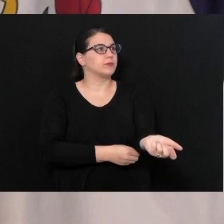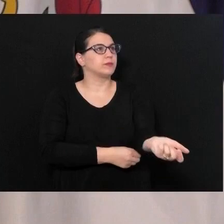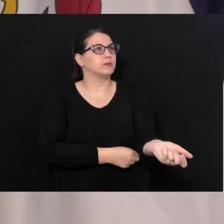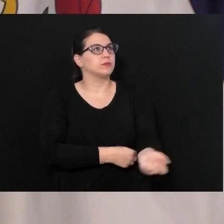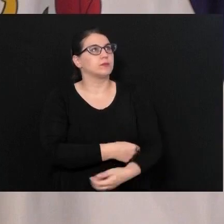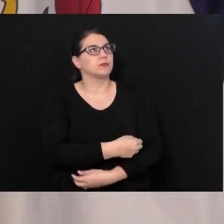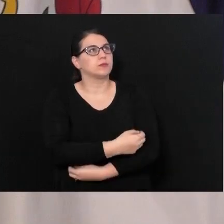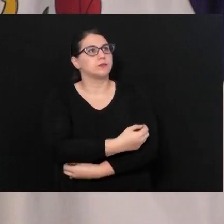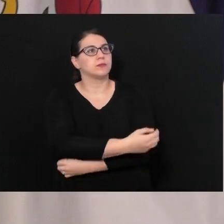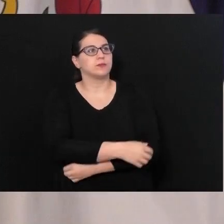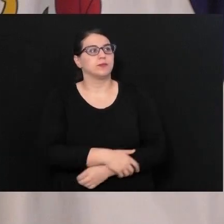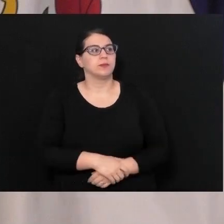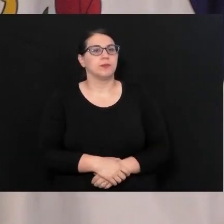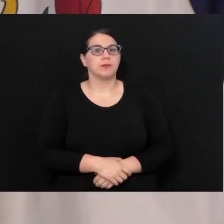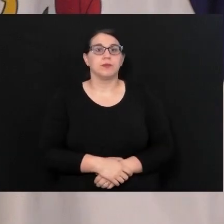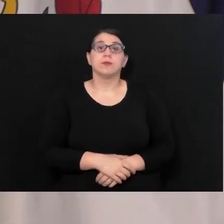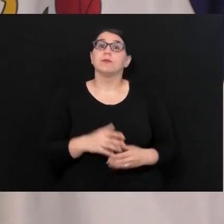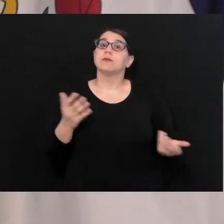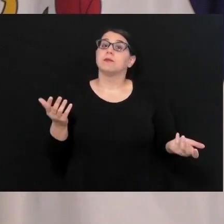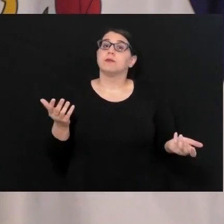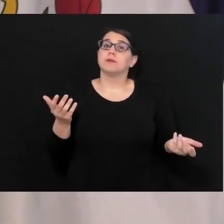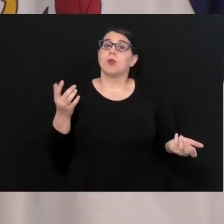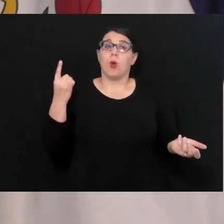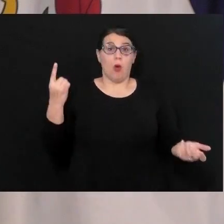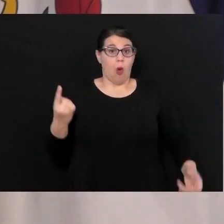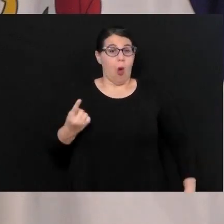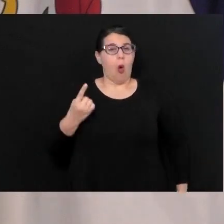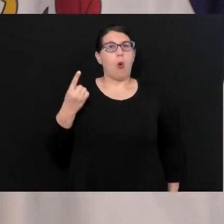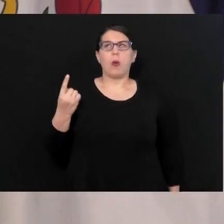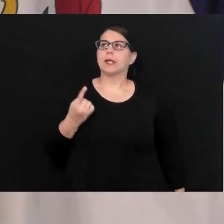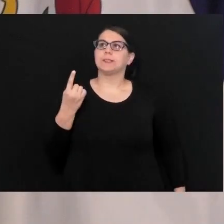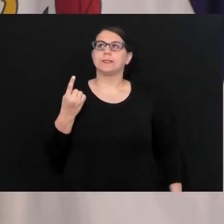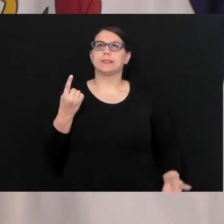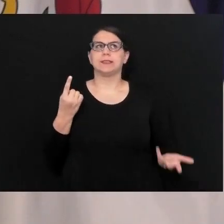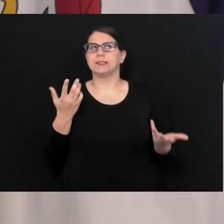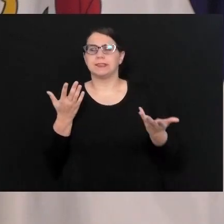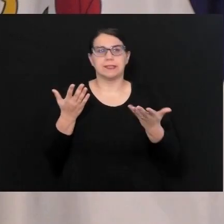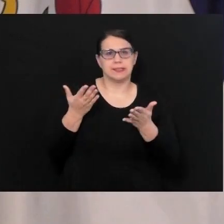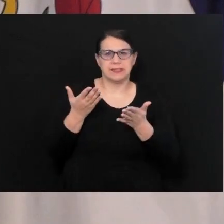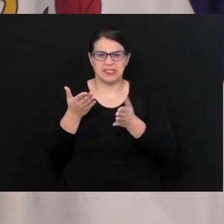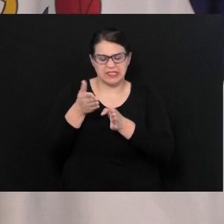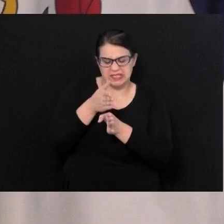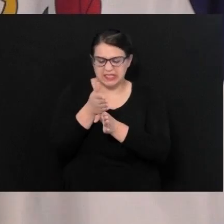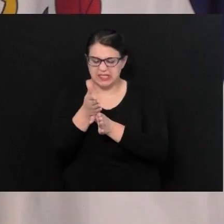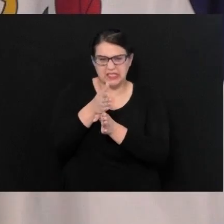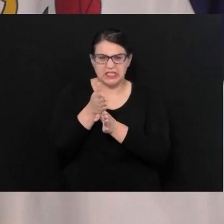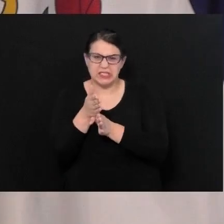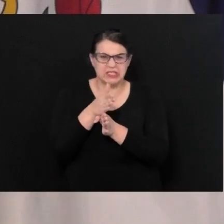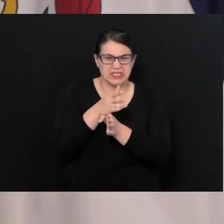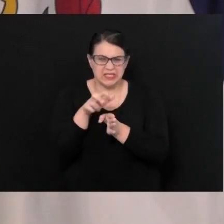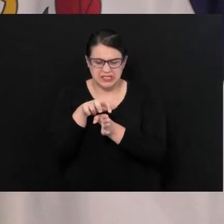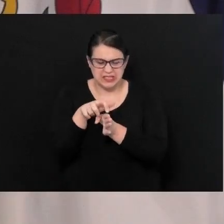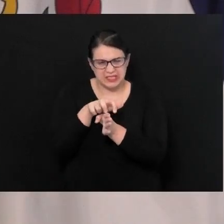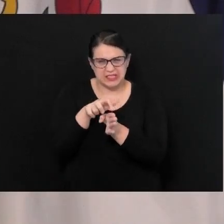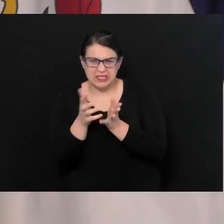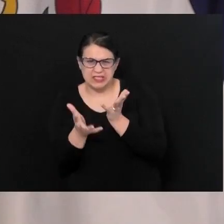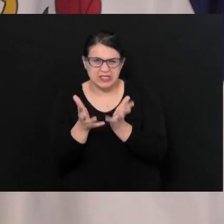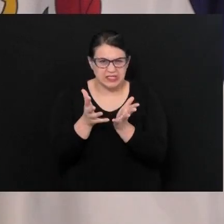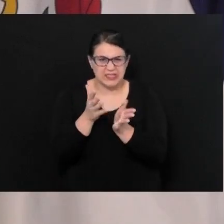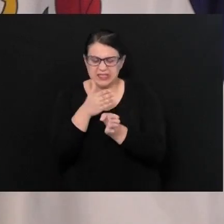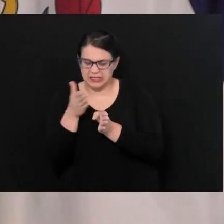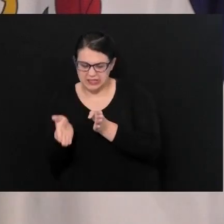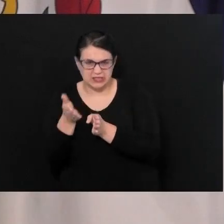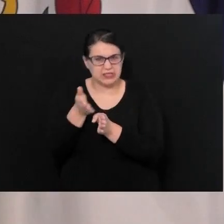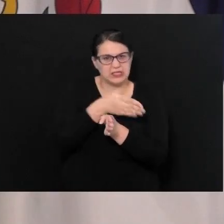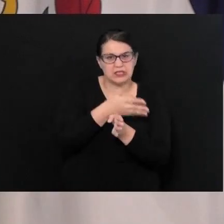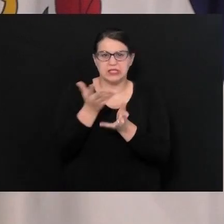there's always, 2 sides to the razor blade. If you just think about just this, is if